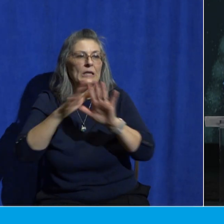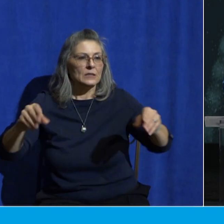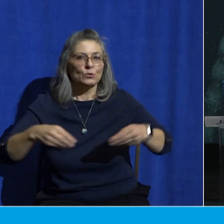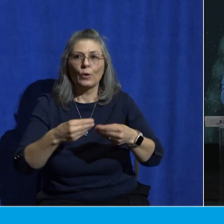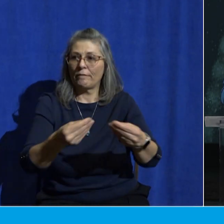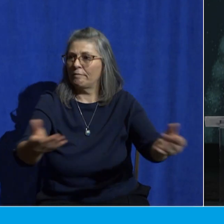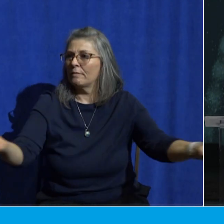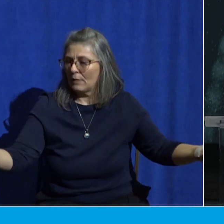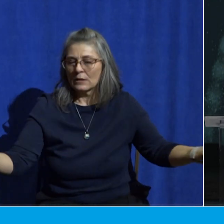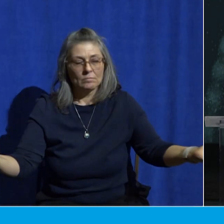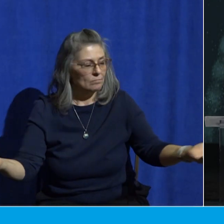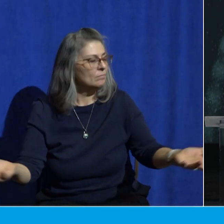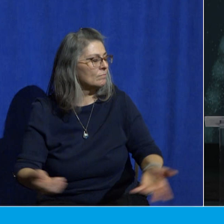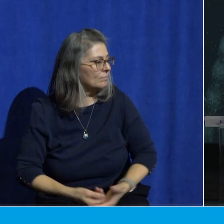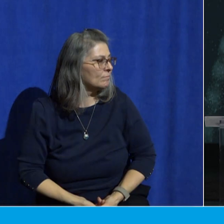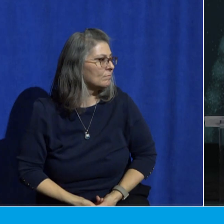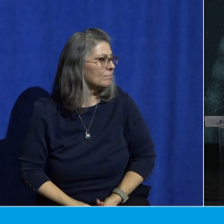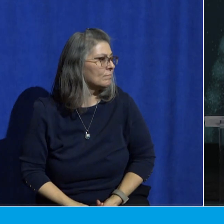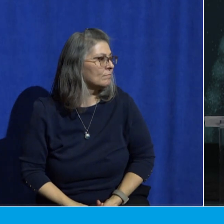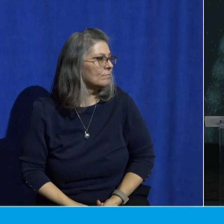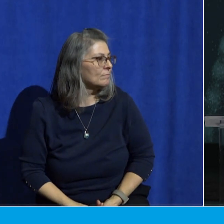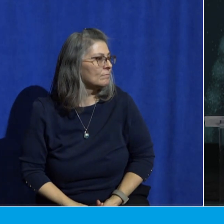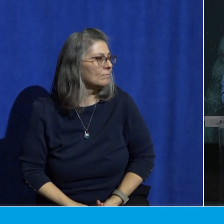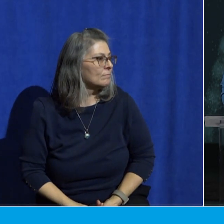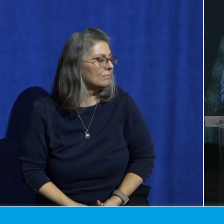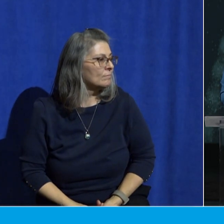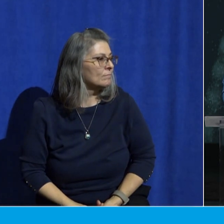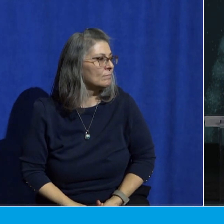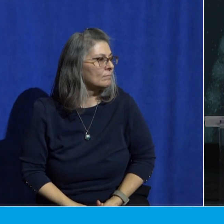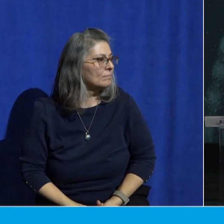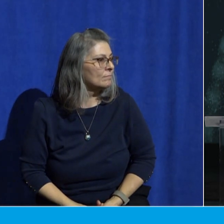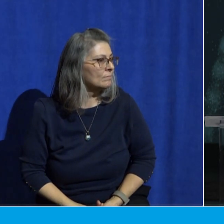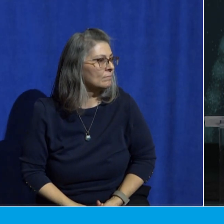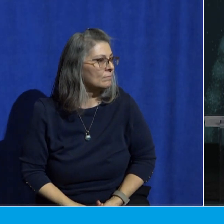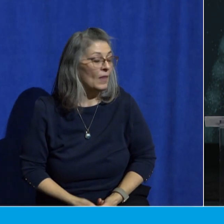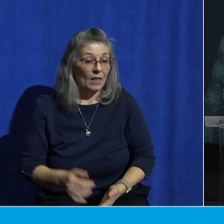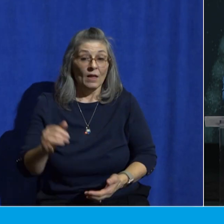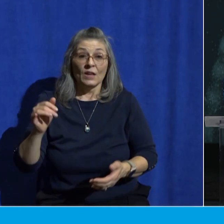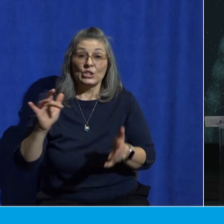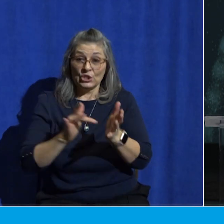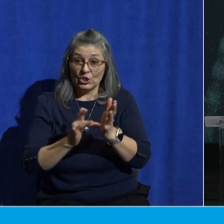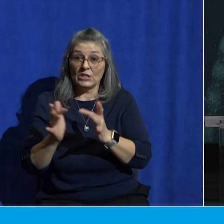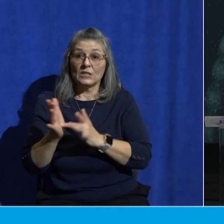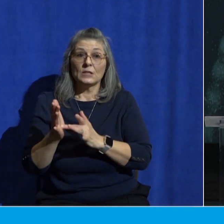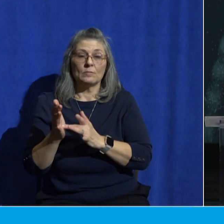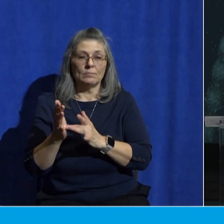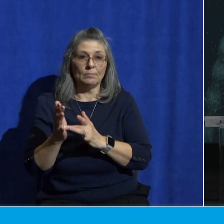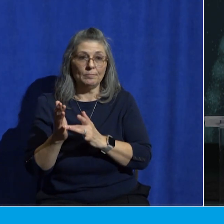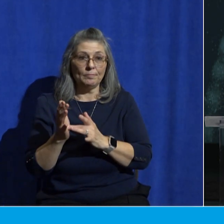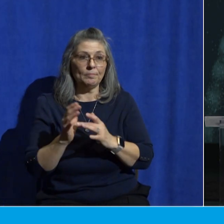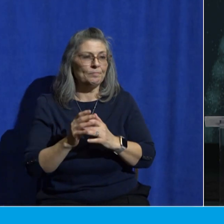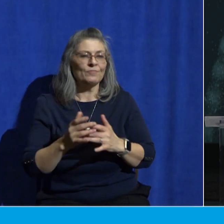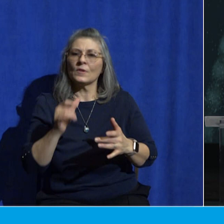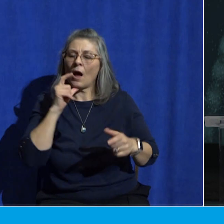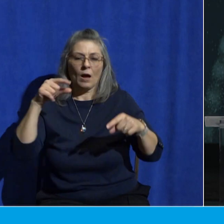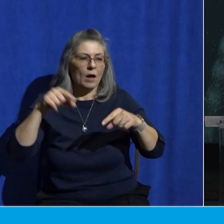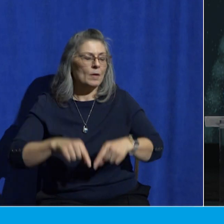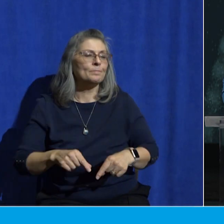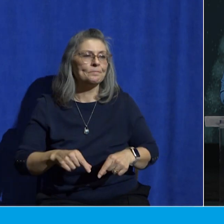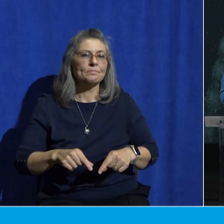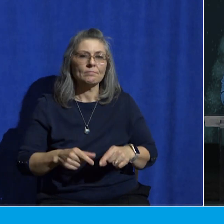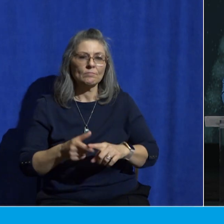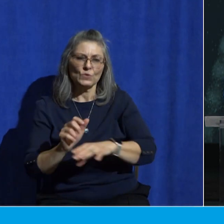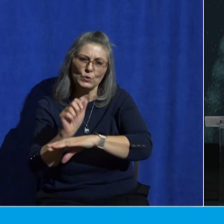Isaiah 9:6, he's the Prince of Peace. And he comes not crushing enemies, but loving